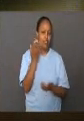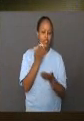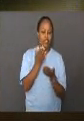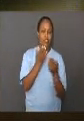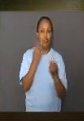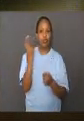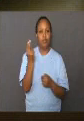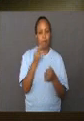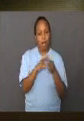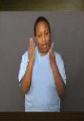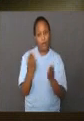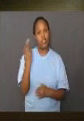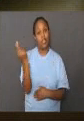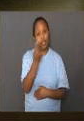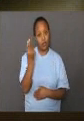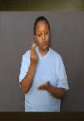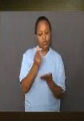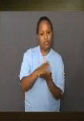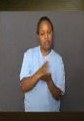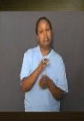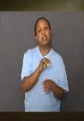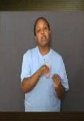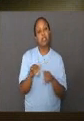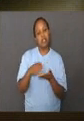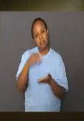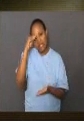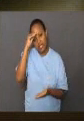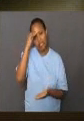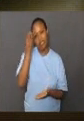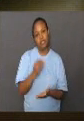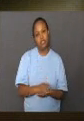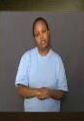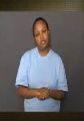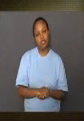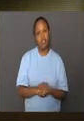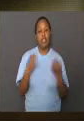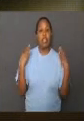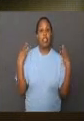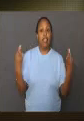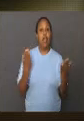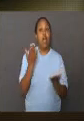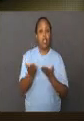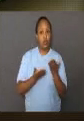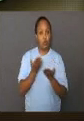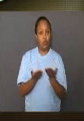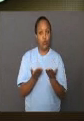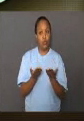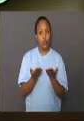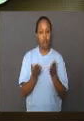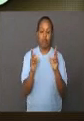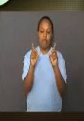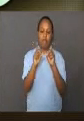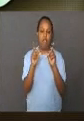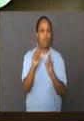of social services, such as education and health services, should be